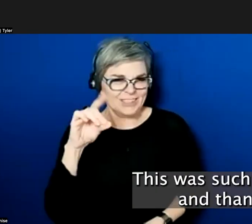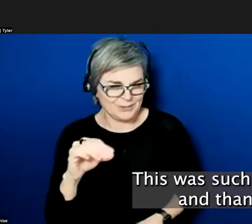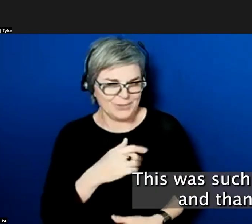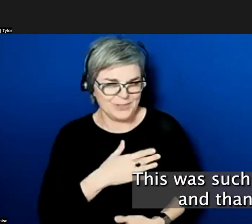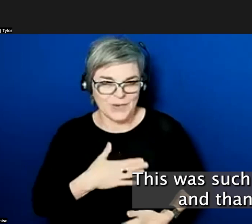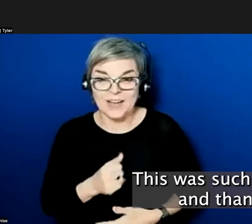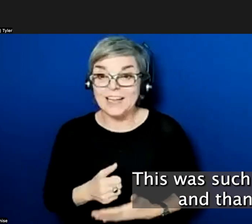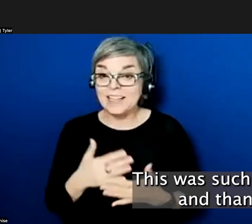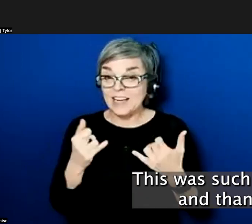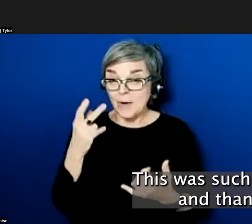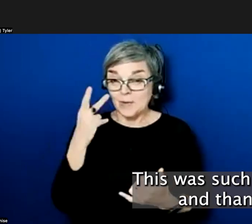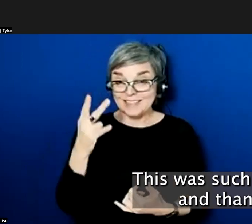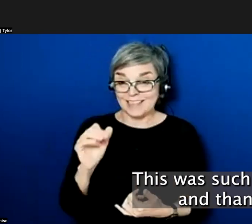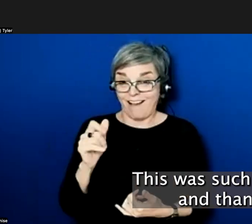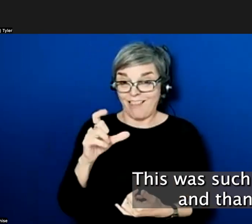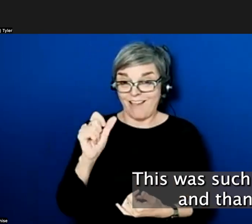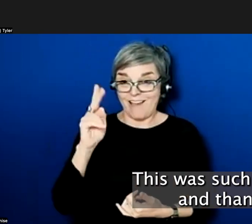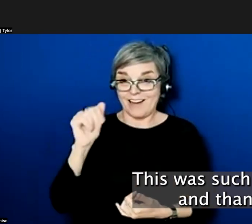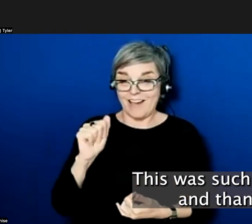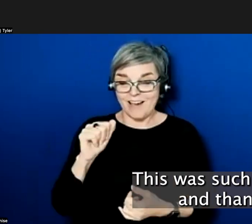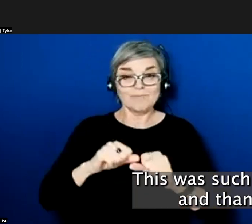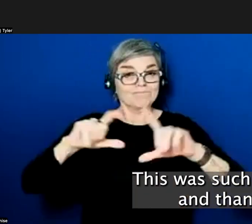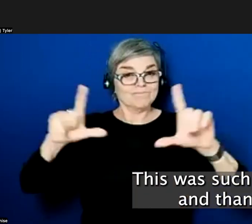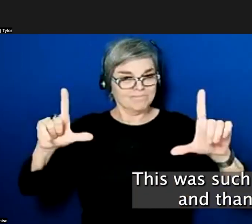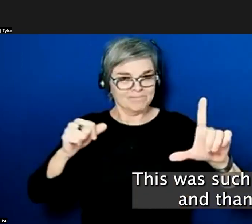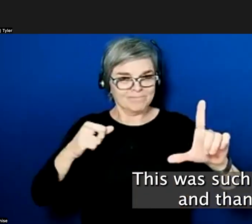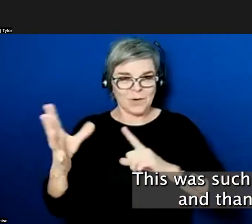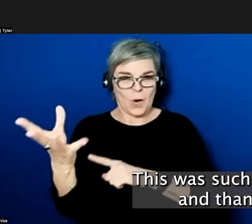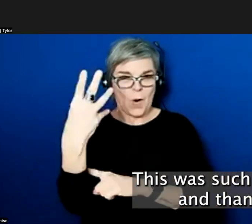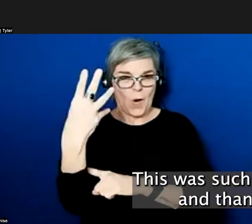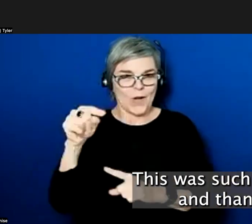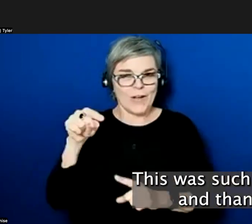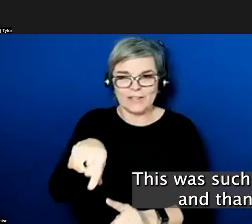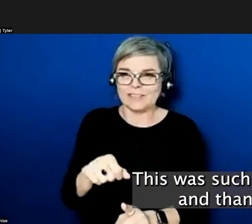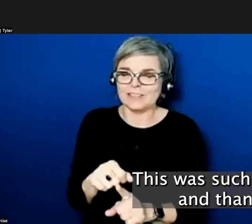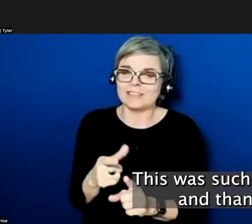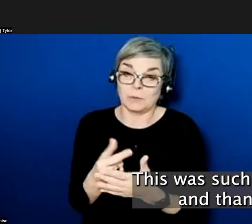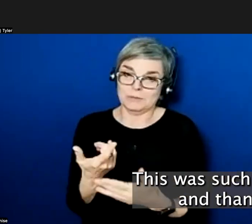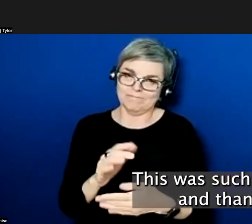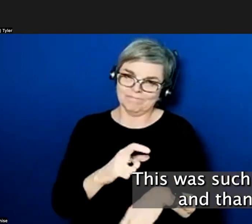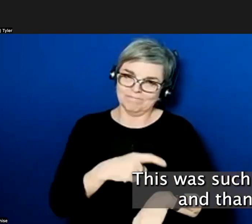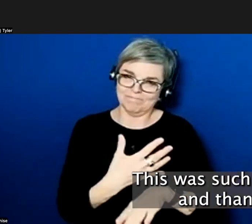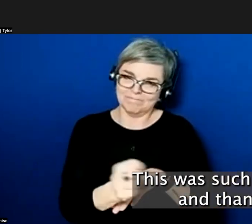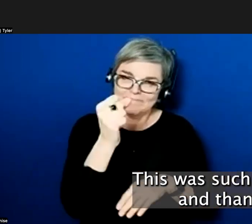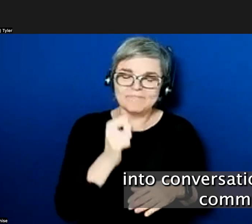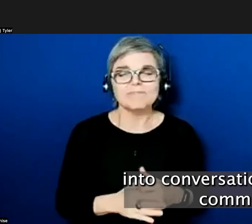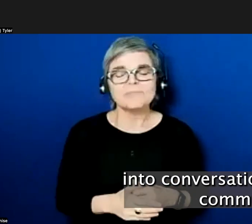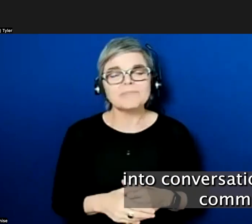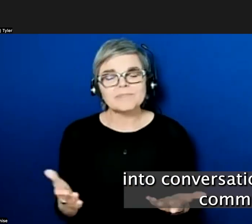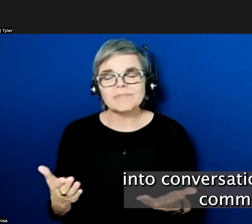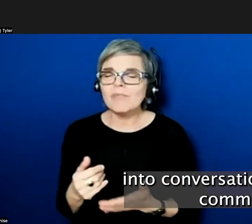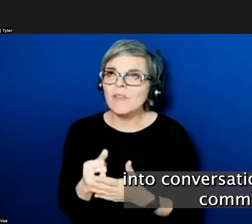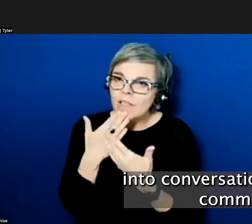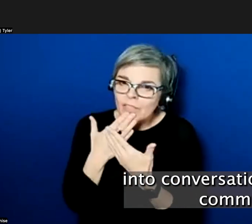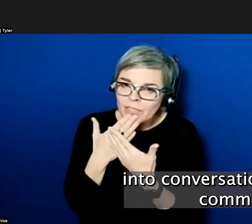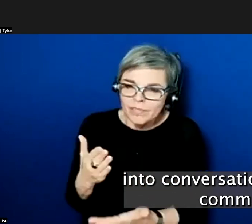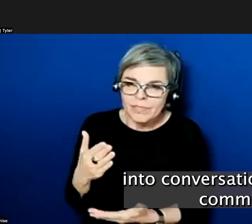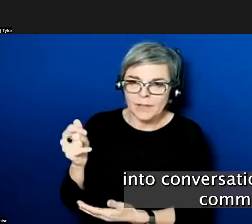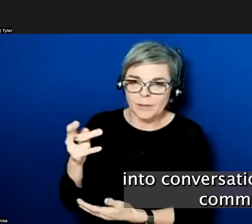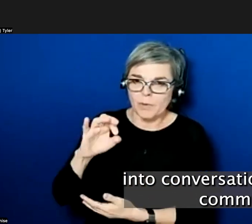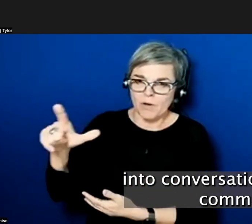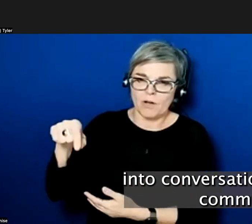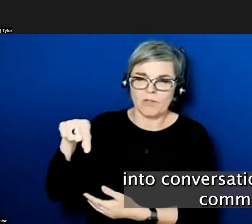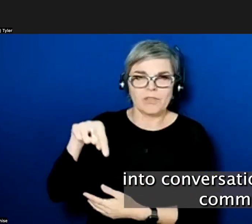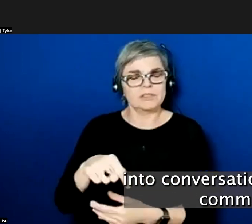This was such an inspiring presentation, and thank you for inviting us into conversation